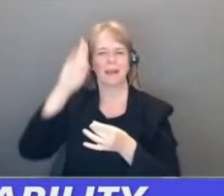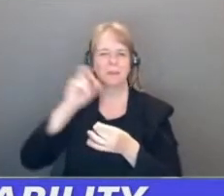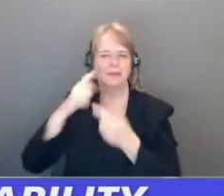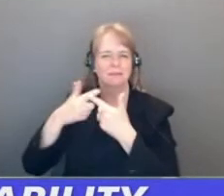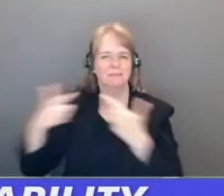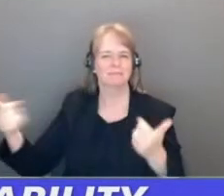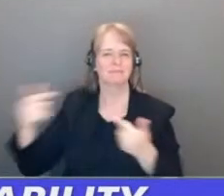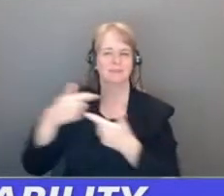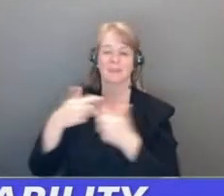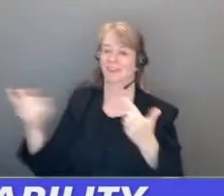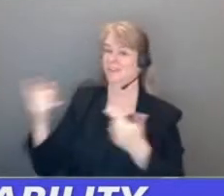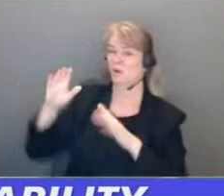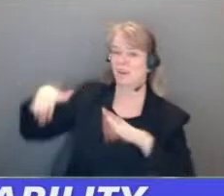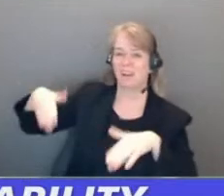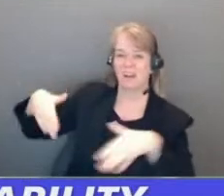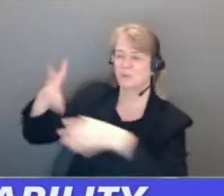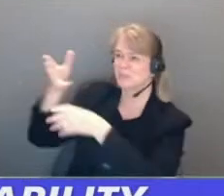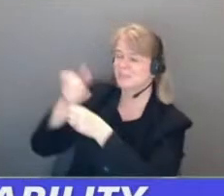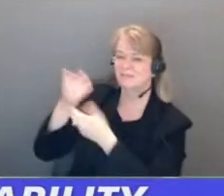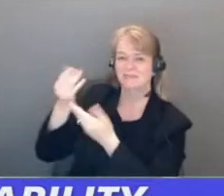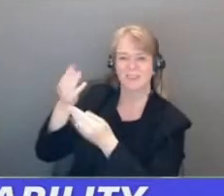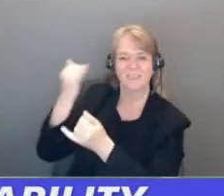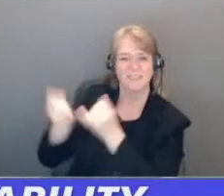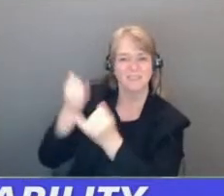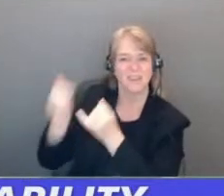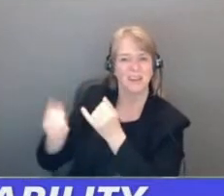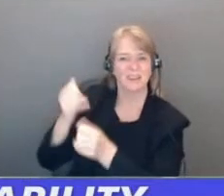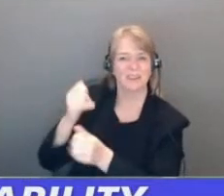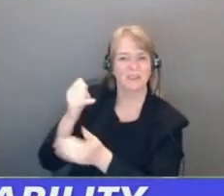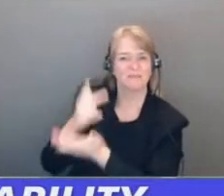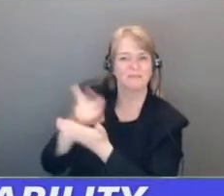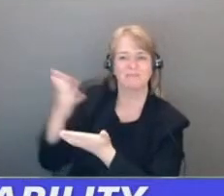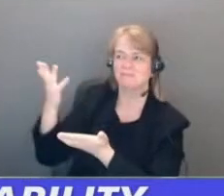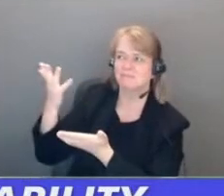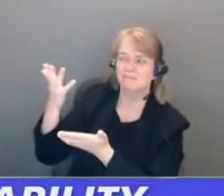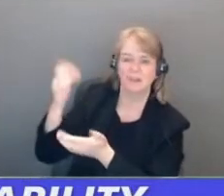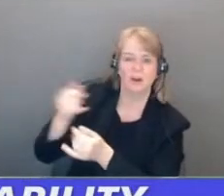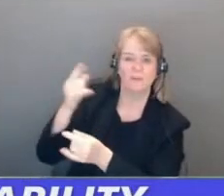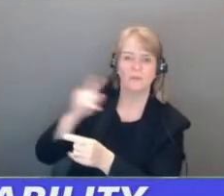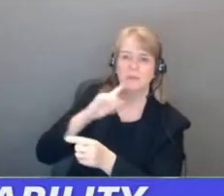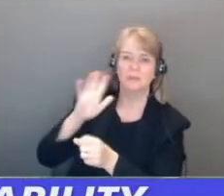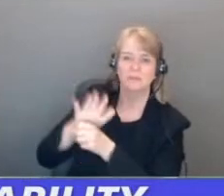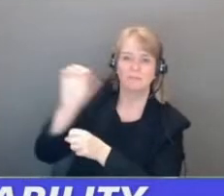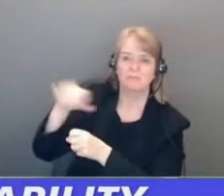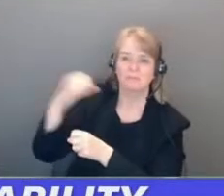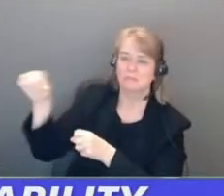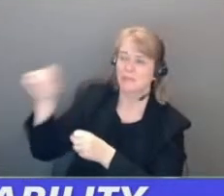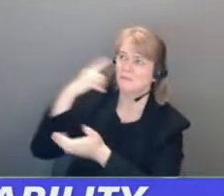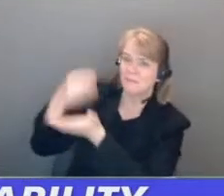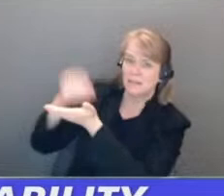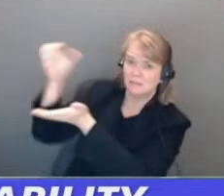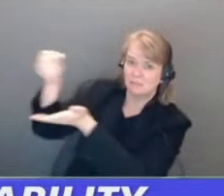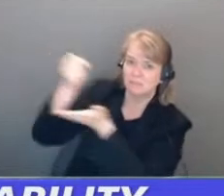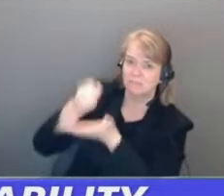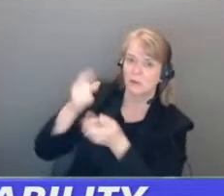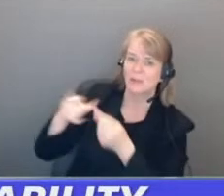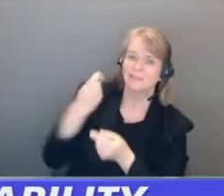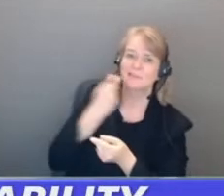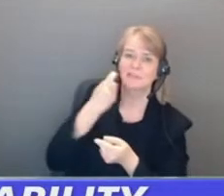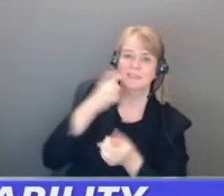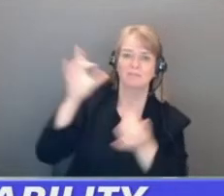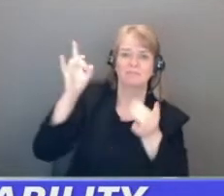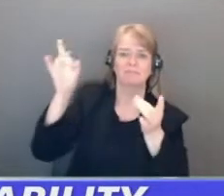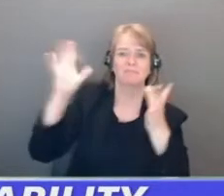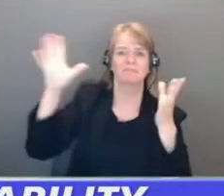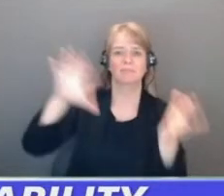final confirmation that funding for the massive storm that the Premier promised. I reached out